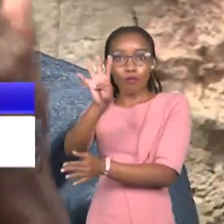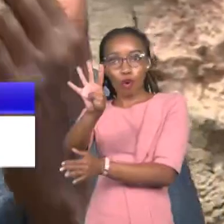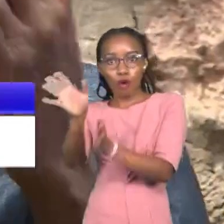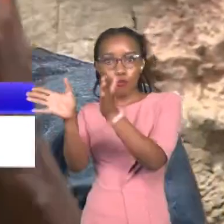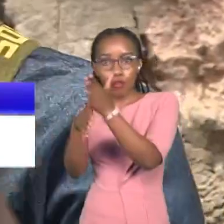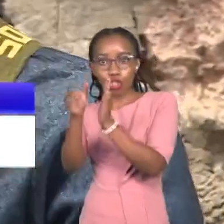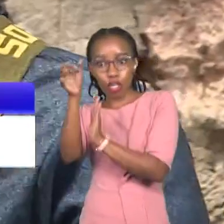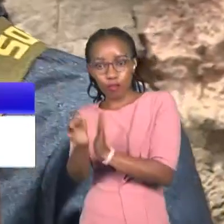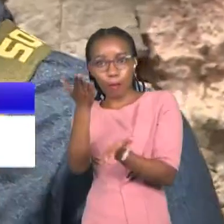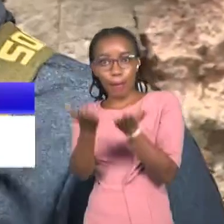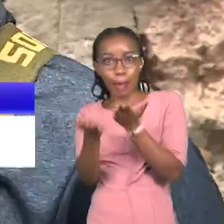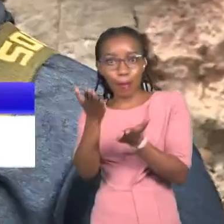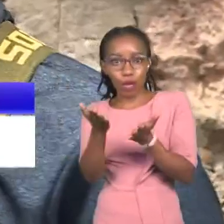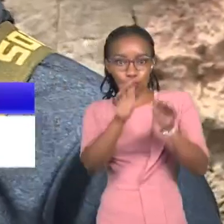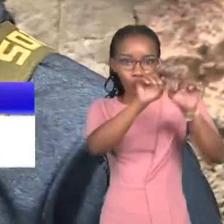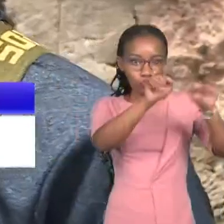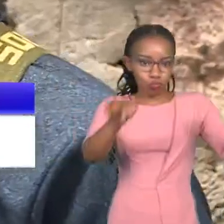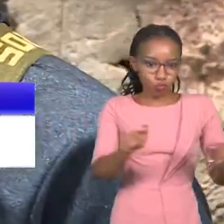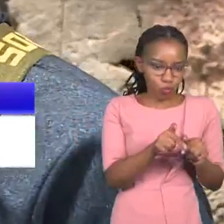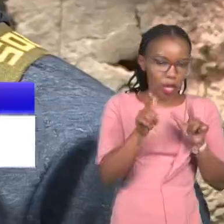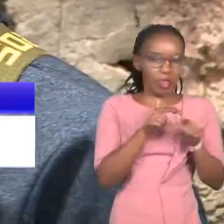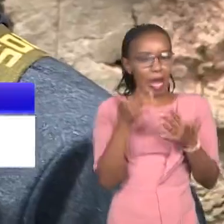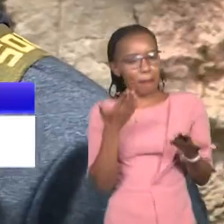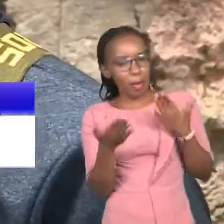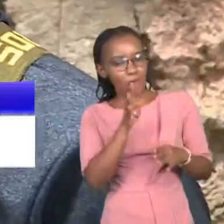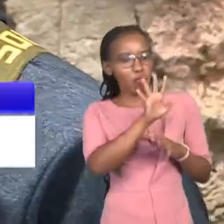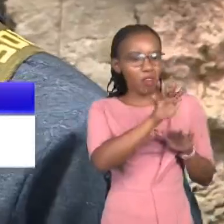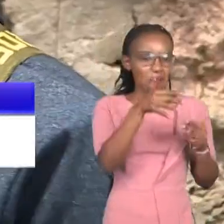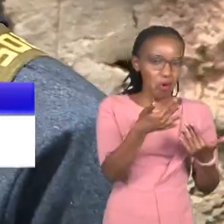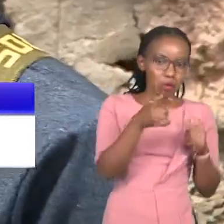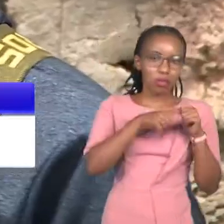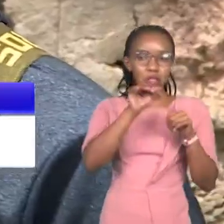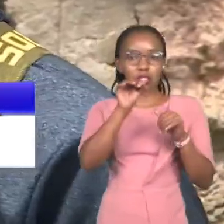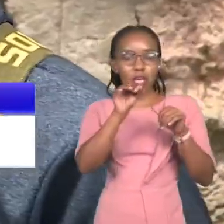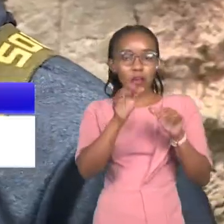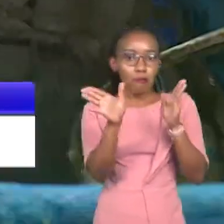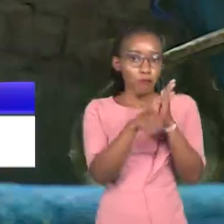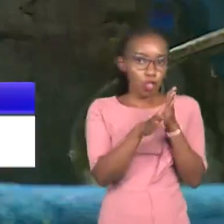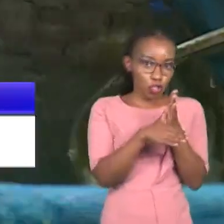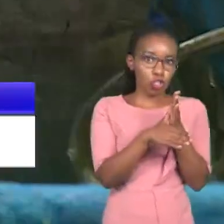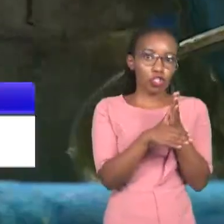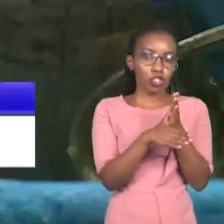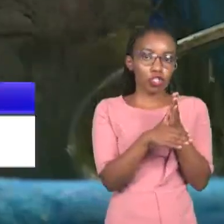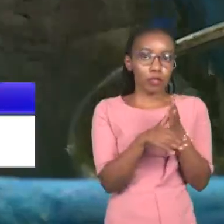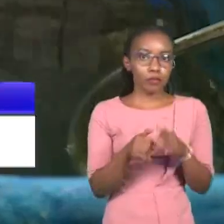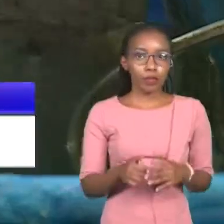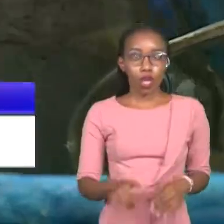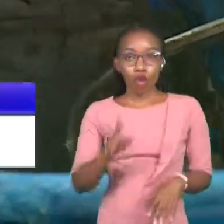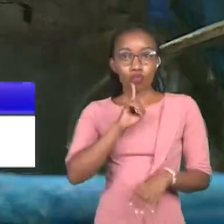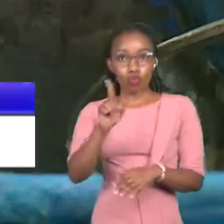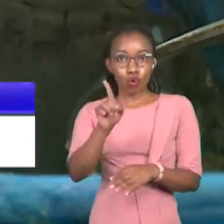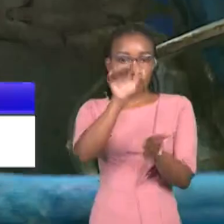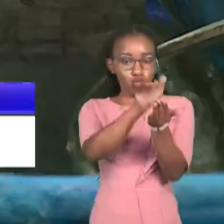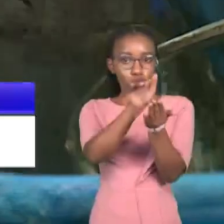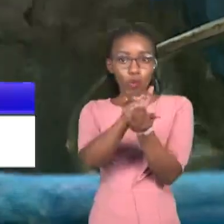going to put your fish in cages, you keep 45 to 50 fish or to 60 fish per meter squared. So, in order to keep